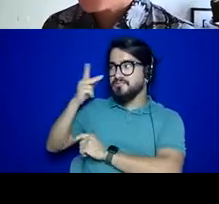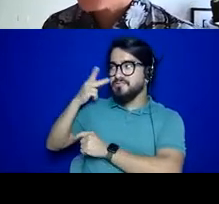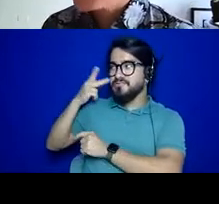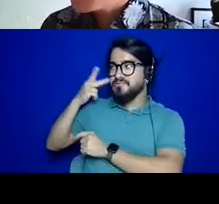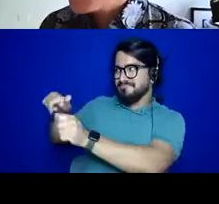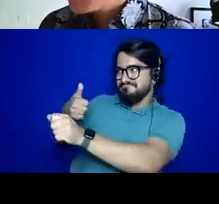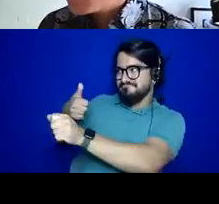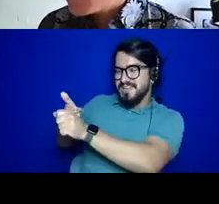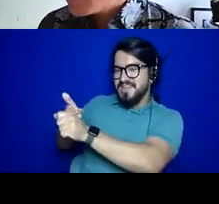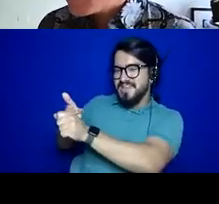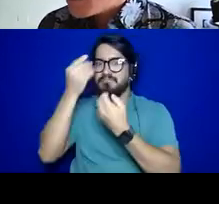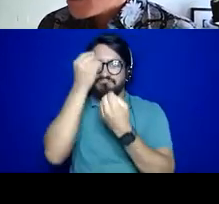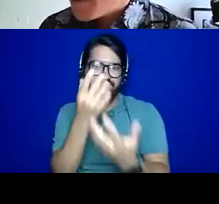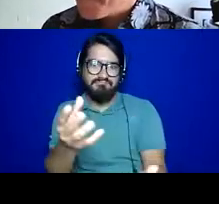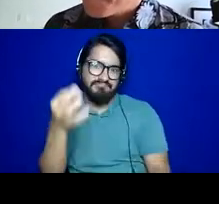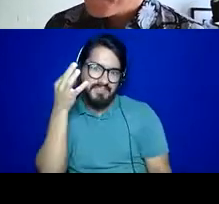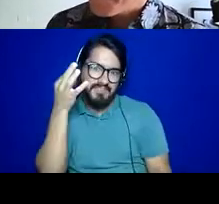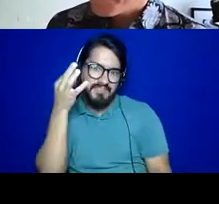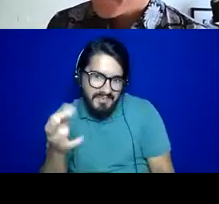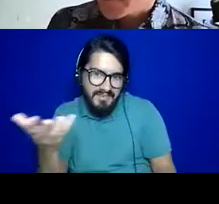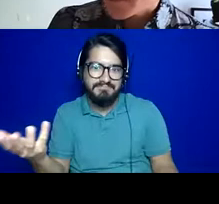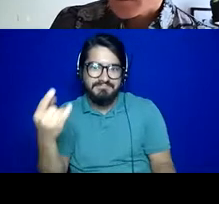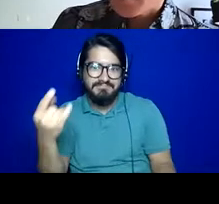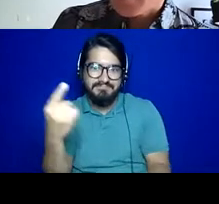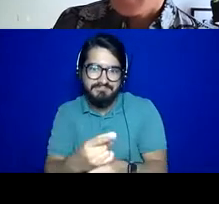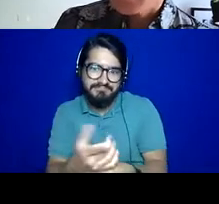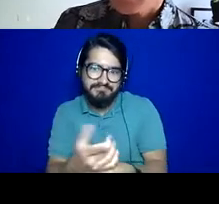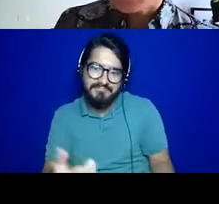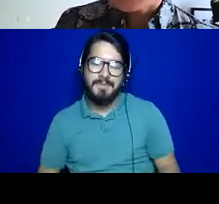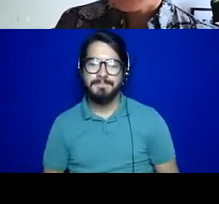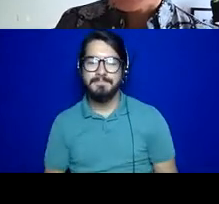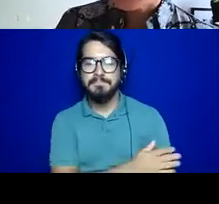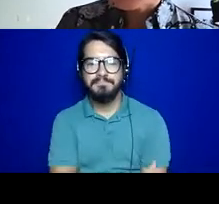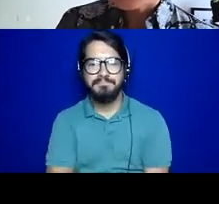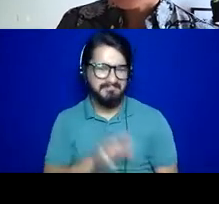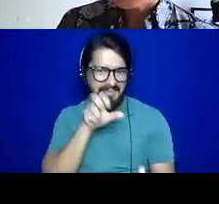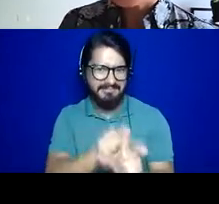an example. And